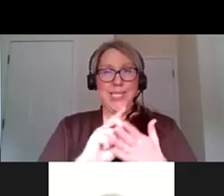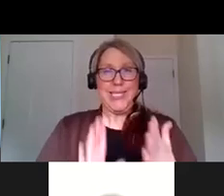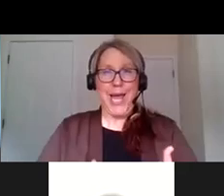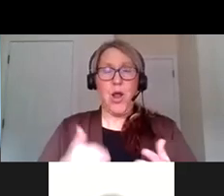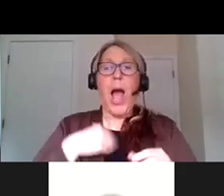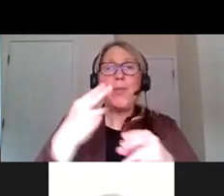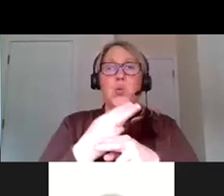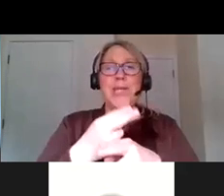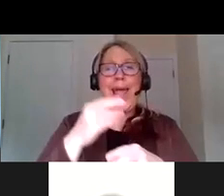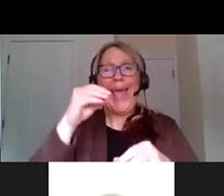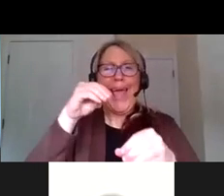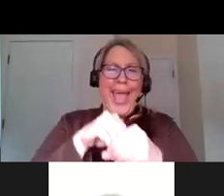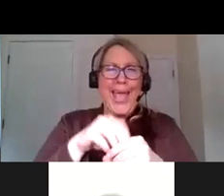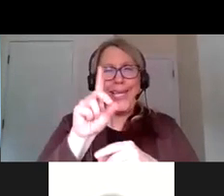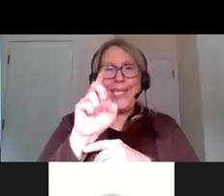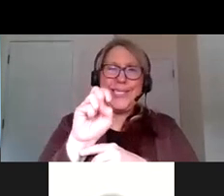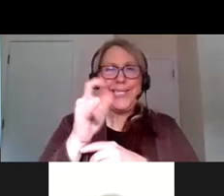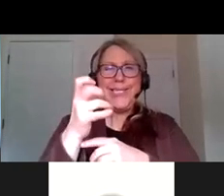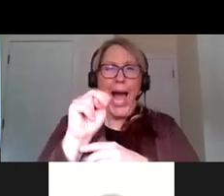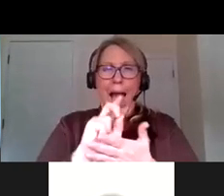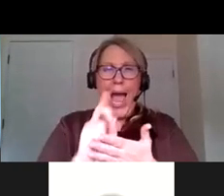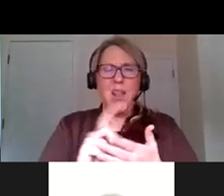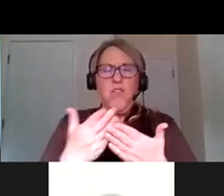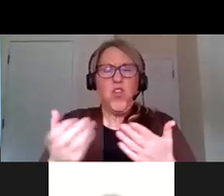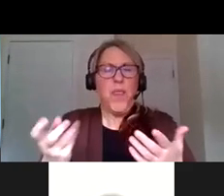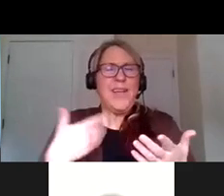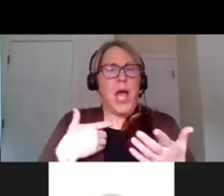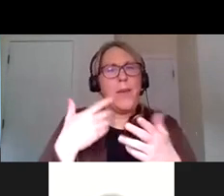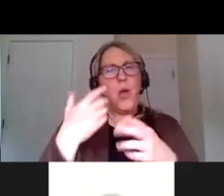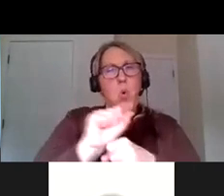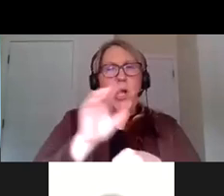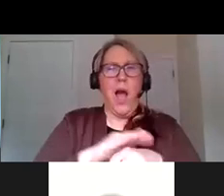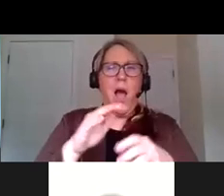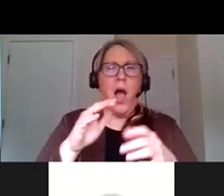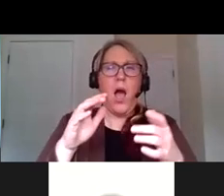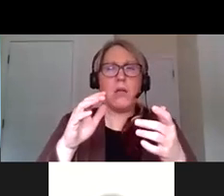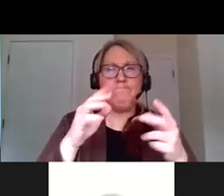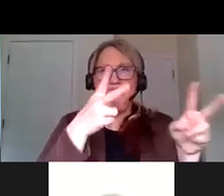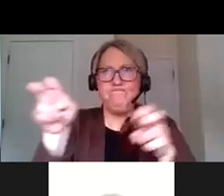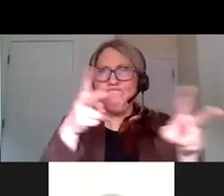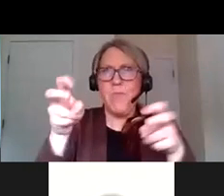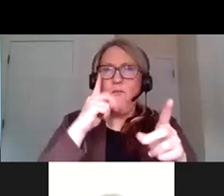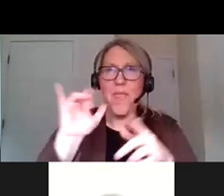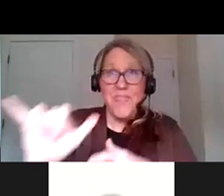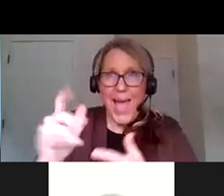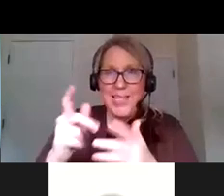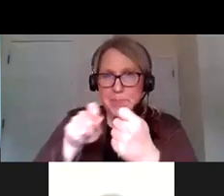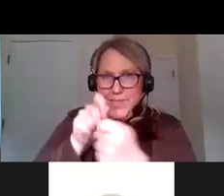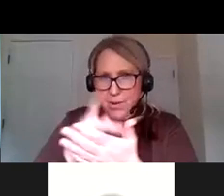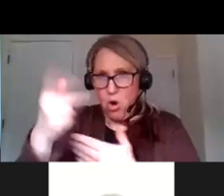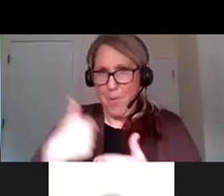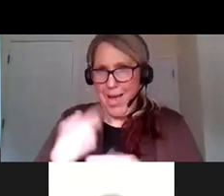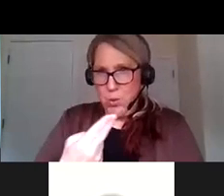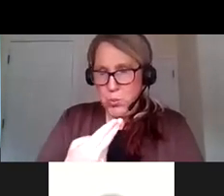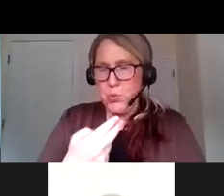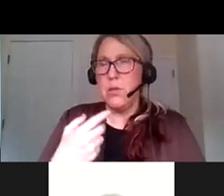InDesign. There are a few things that I've been working on, kind of translating to that program, and certain things that